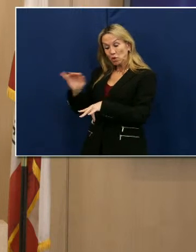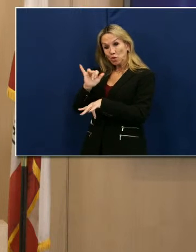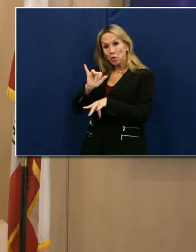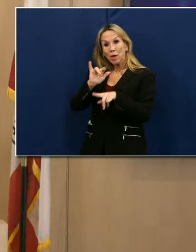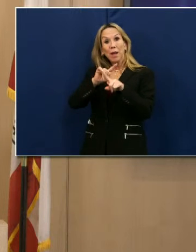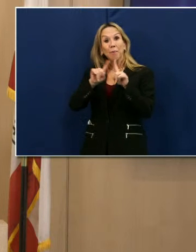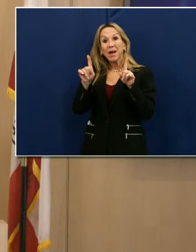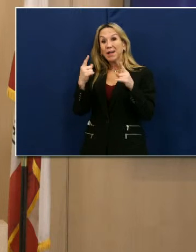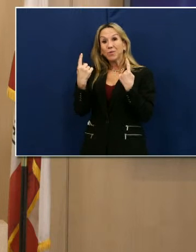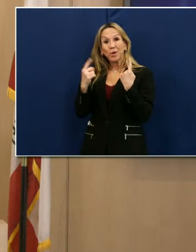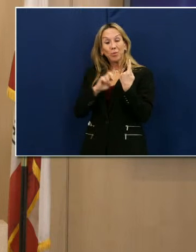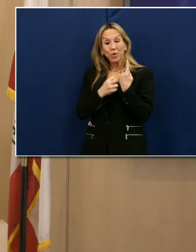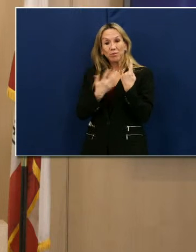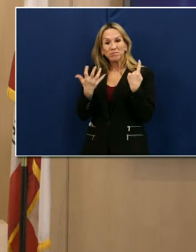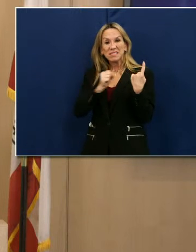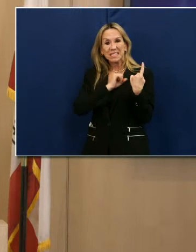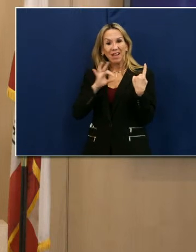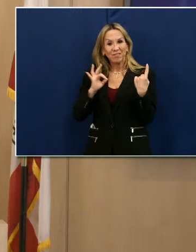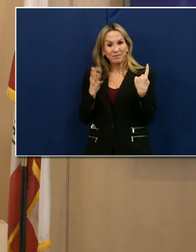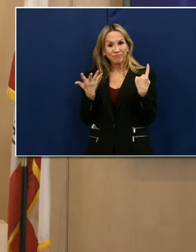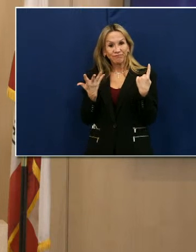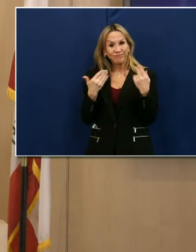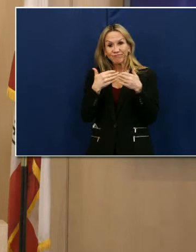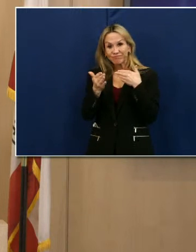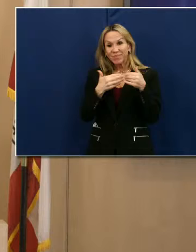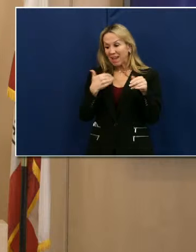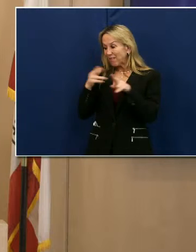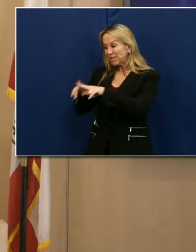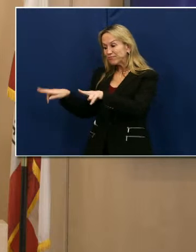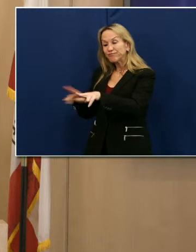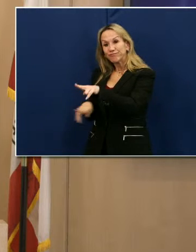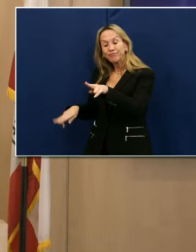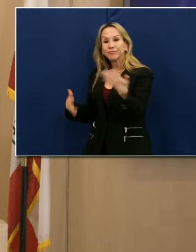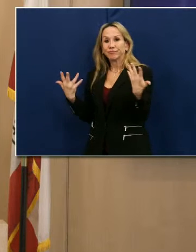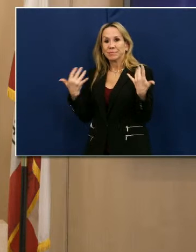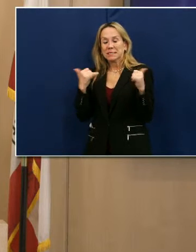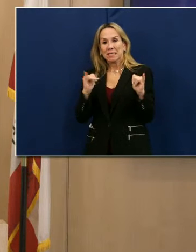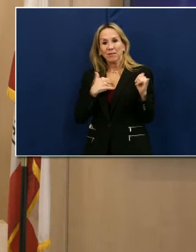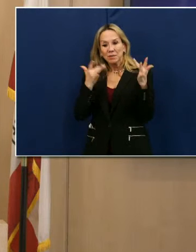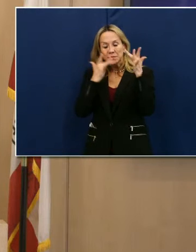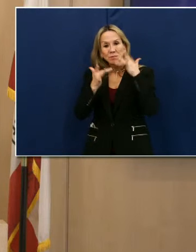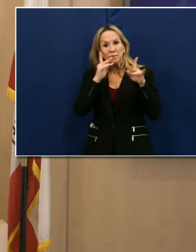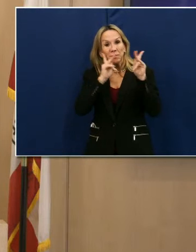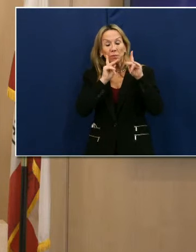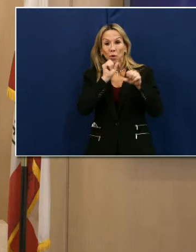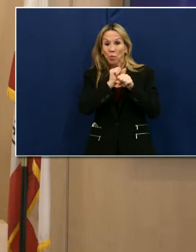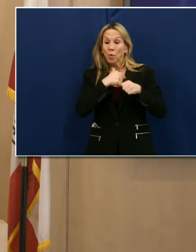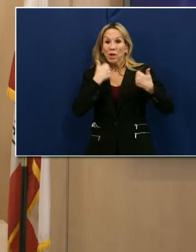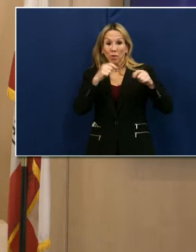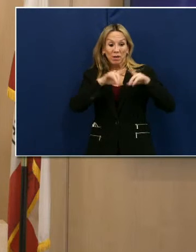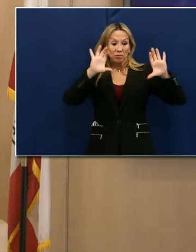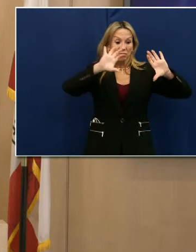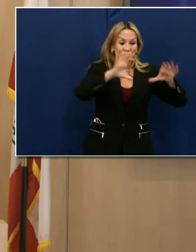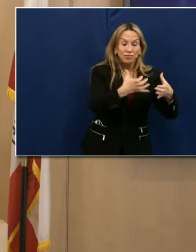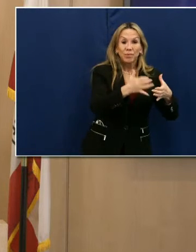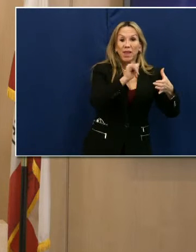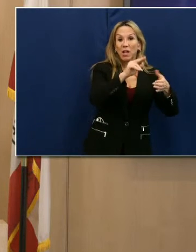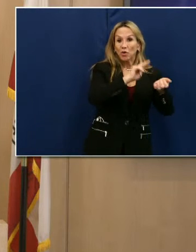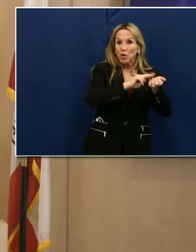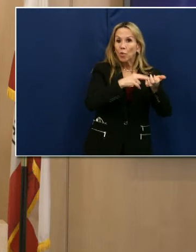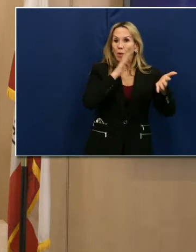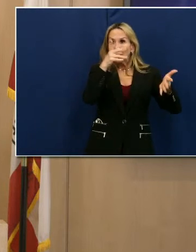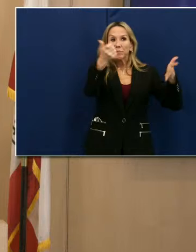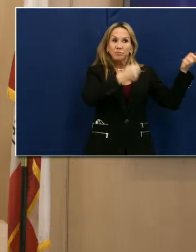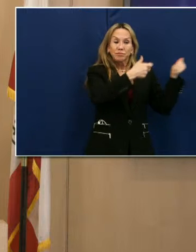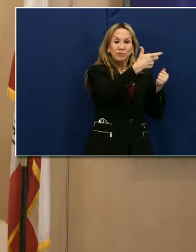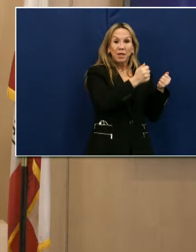is the biggest concern we have, and so we are using team nursing, and we'll pull in as many resources as we can. One way or the other, we'll